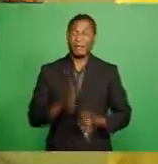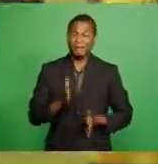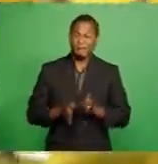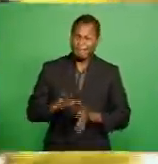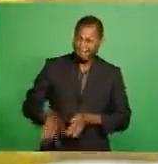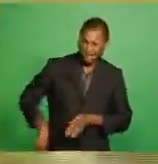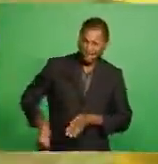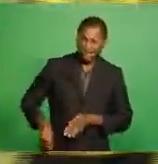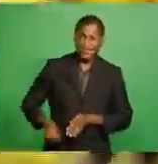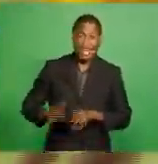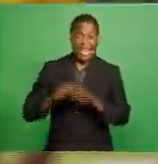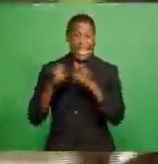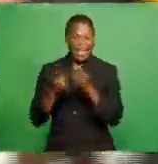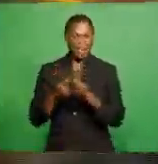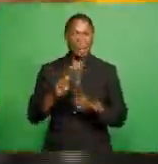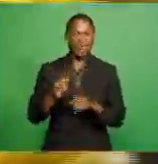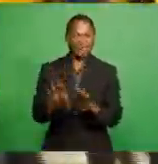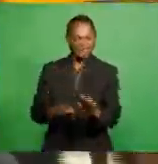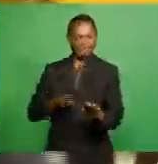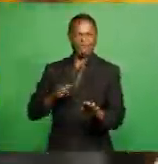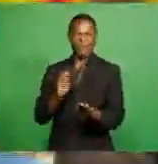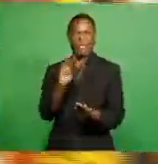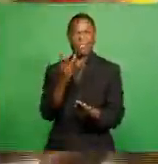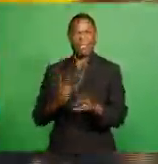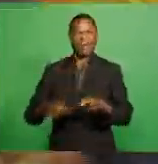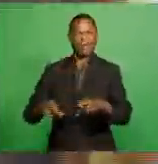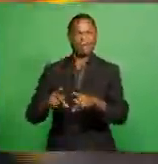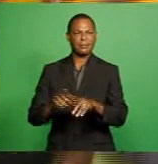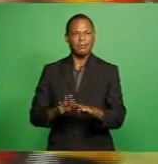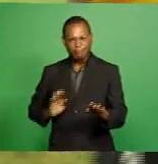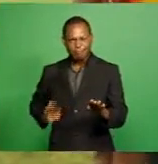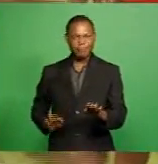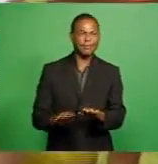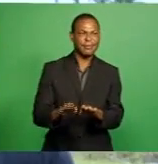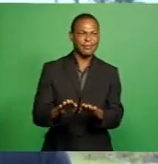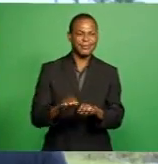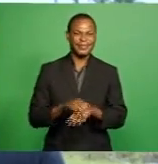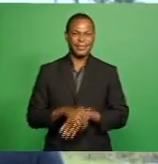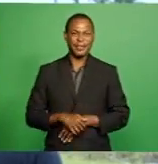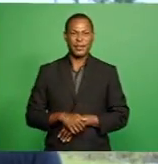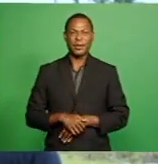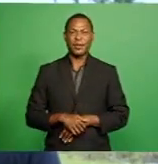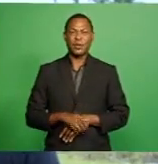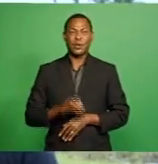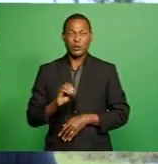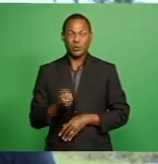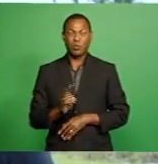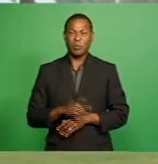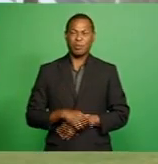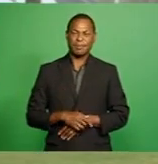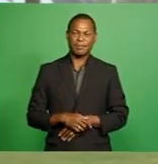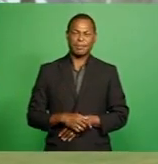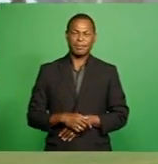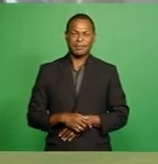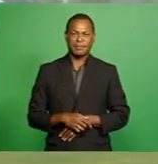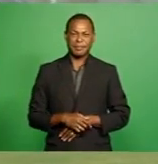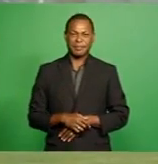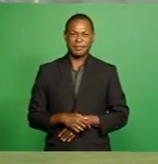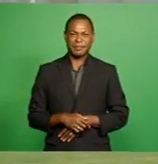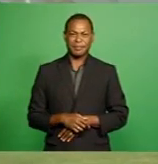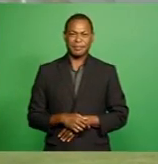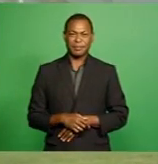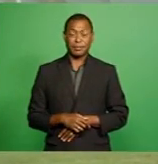they were lagging behind in 3rd place. Just confirmation to you, Bauhaus. I'm going to say much, but I'll try my best. School